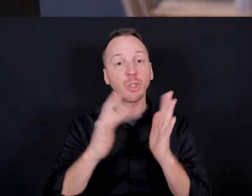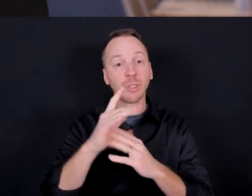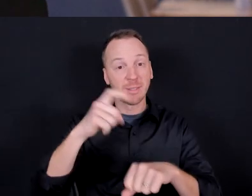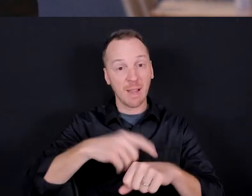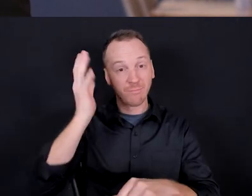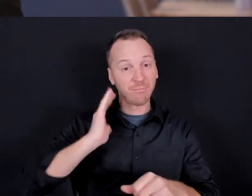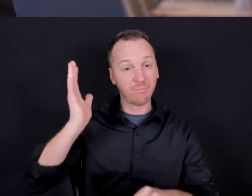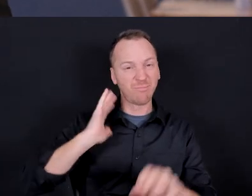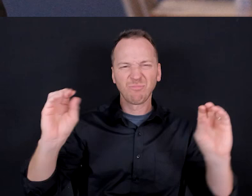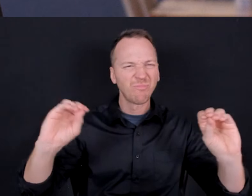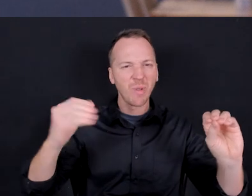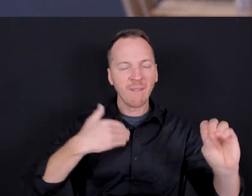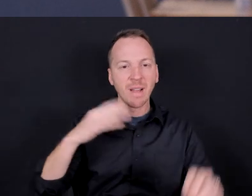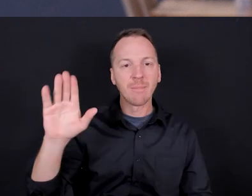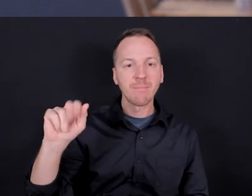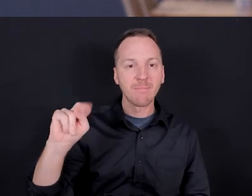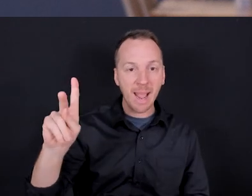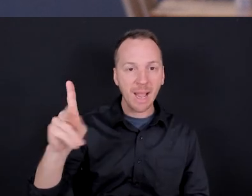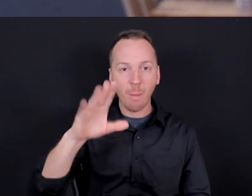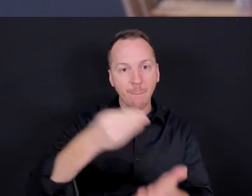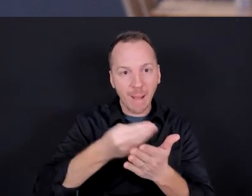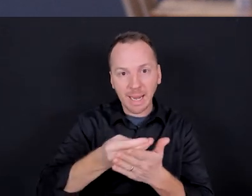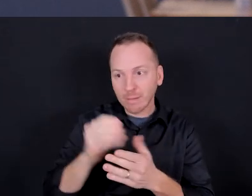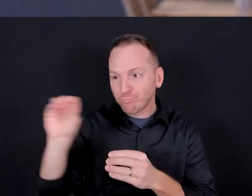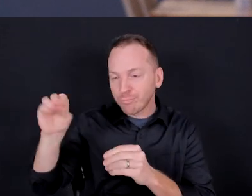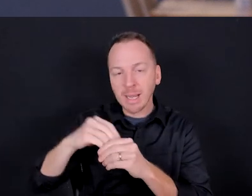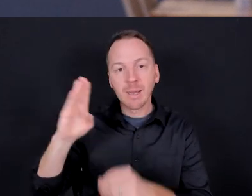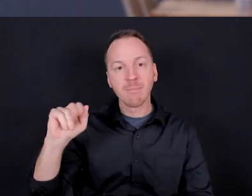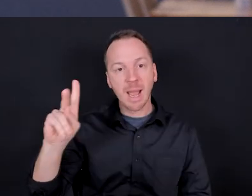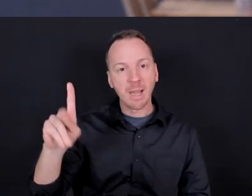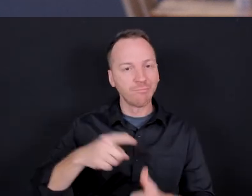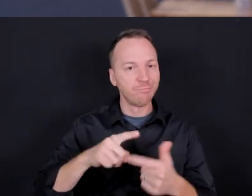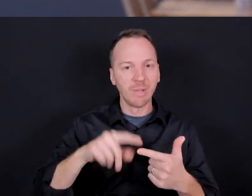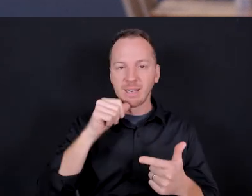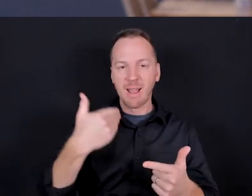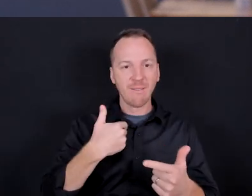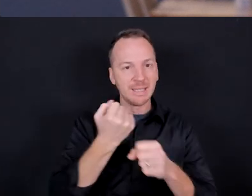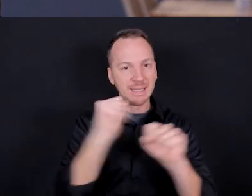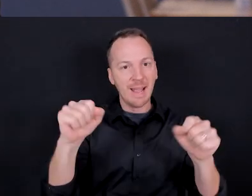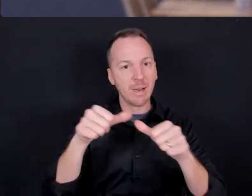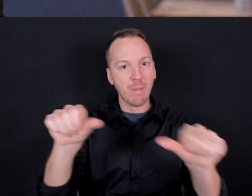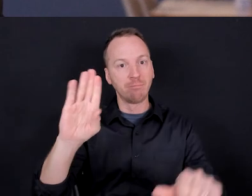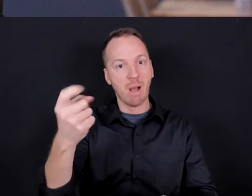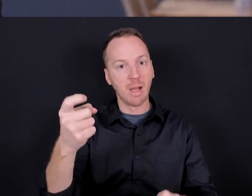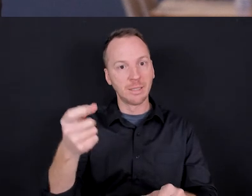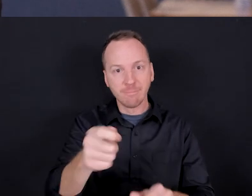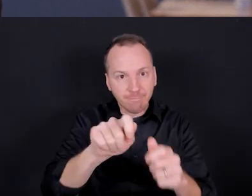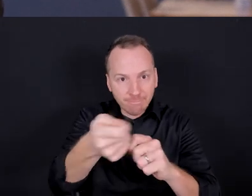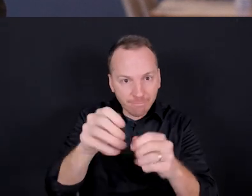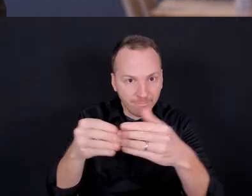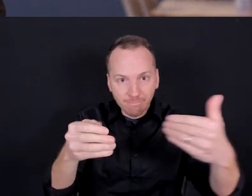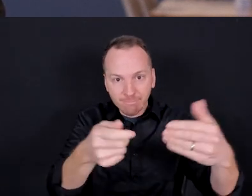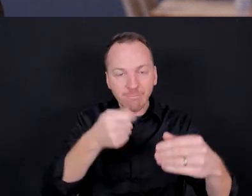and age, they didn't have banks in which you could keep your money. They didn't have safety deposit boxes to store